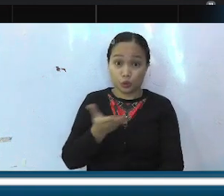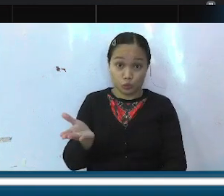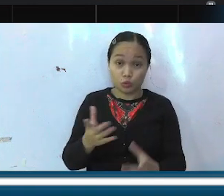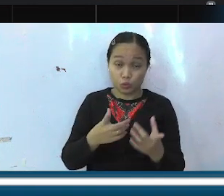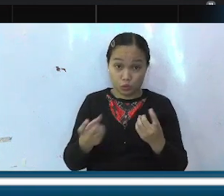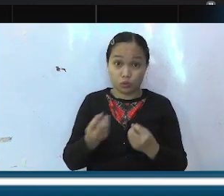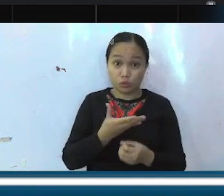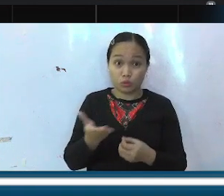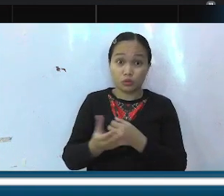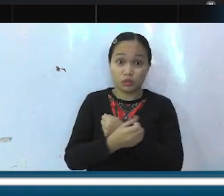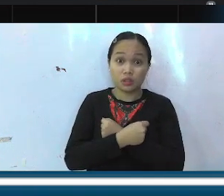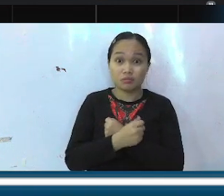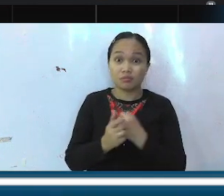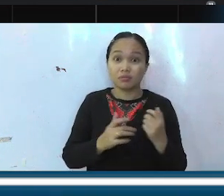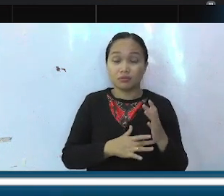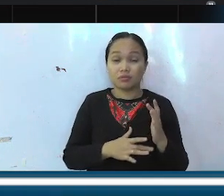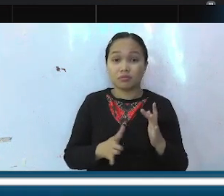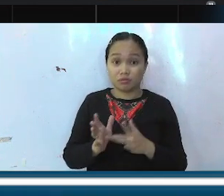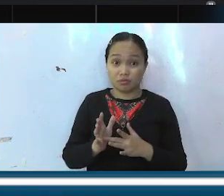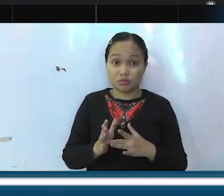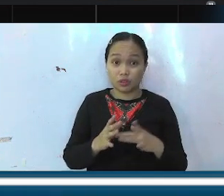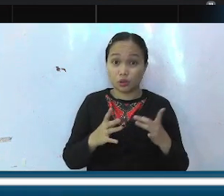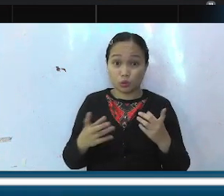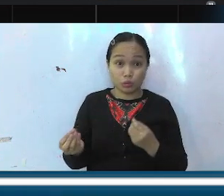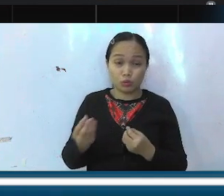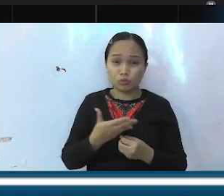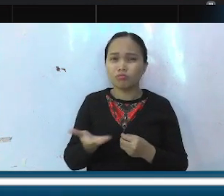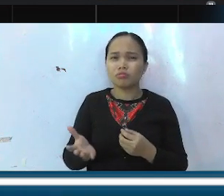Jesus? Do you love him?